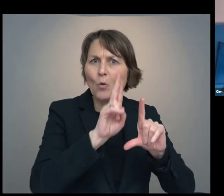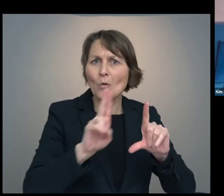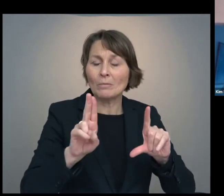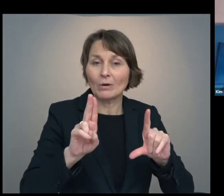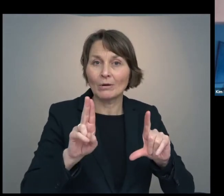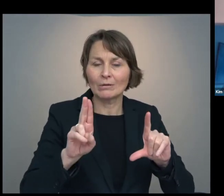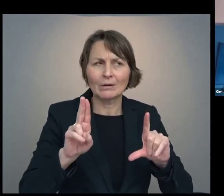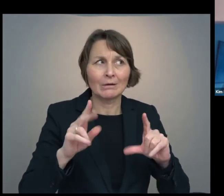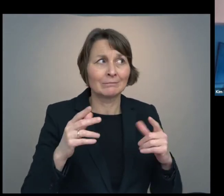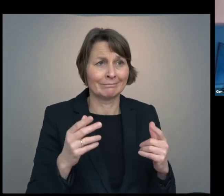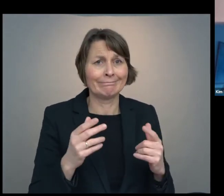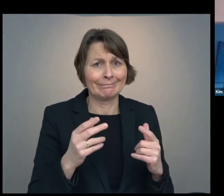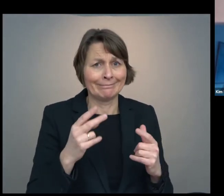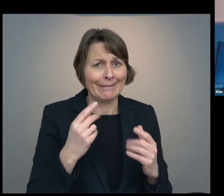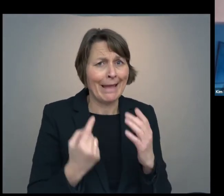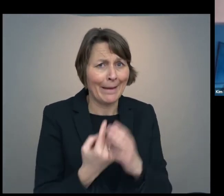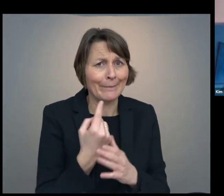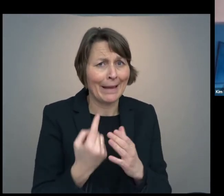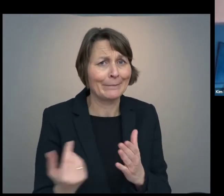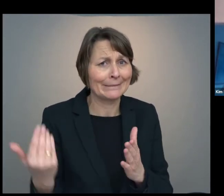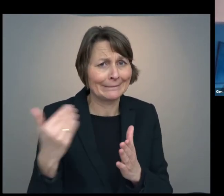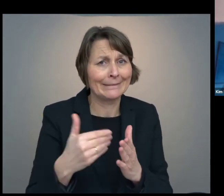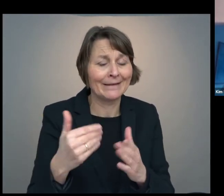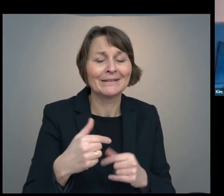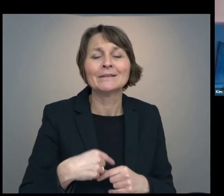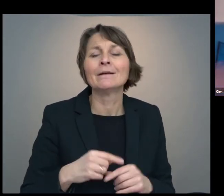in Umbraco, we lost track of,